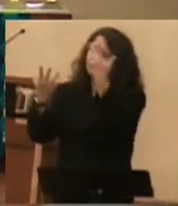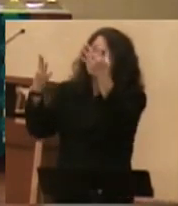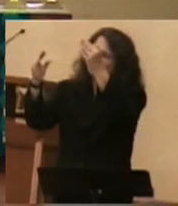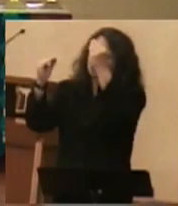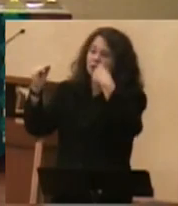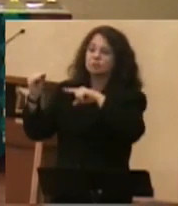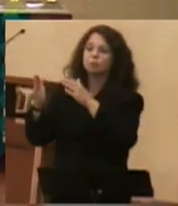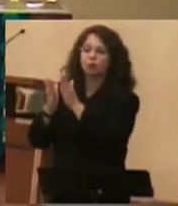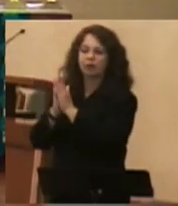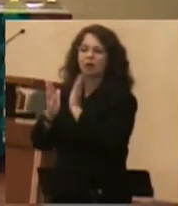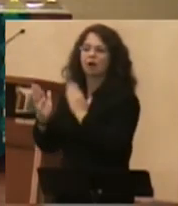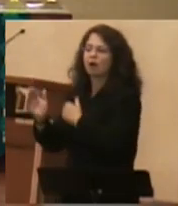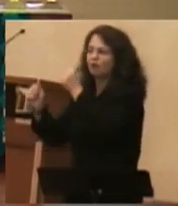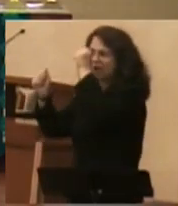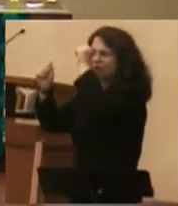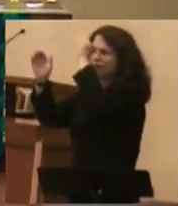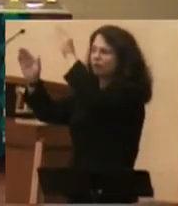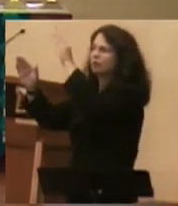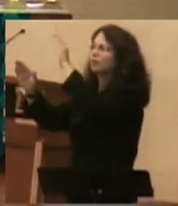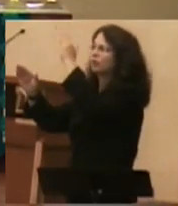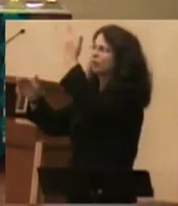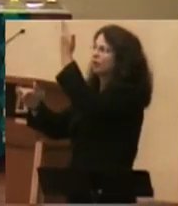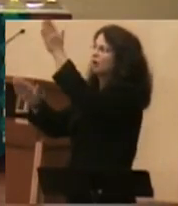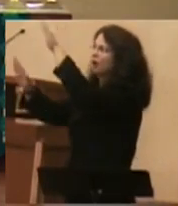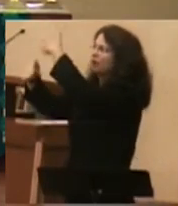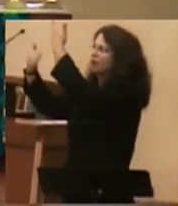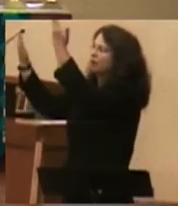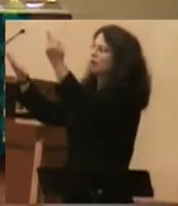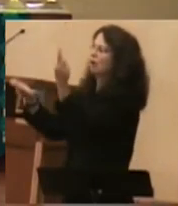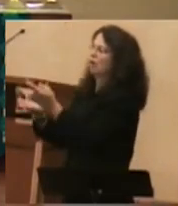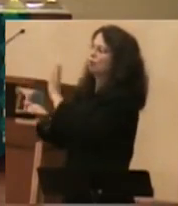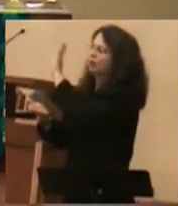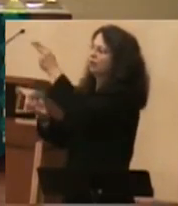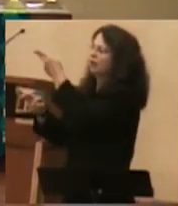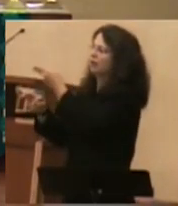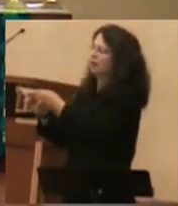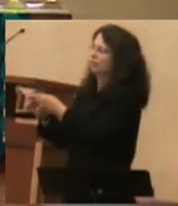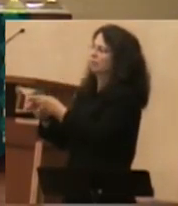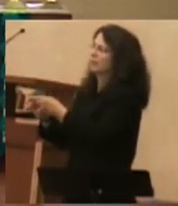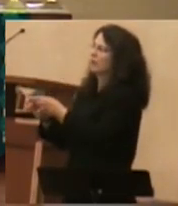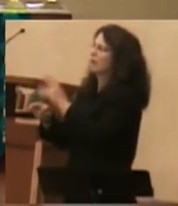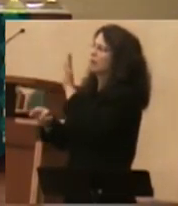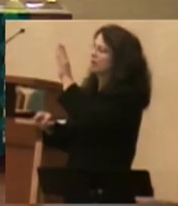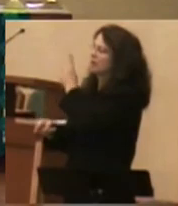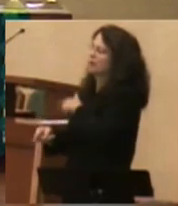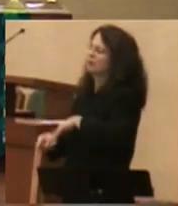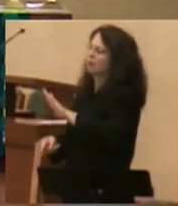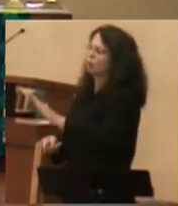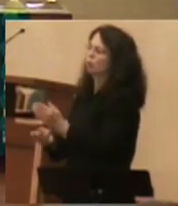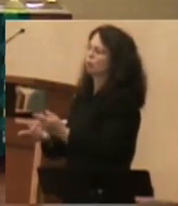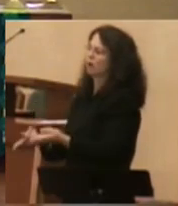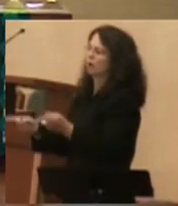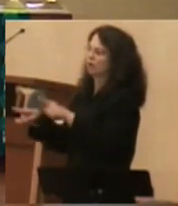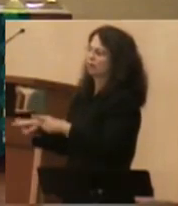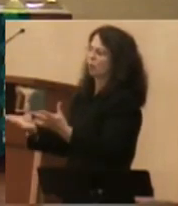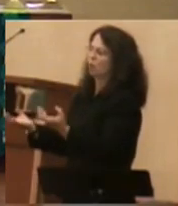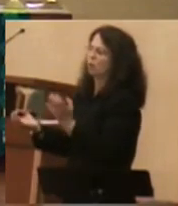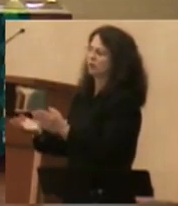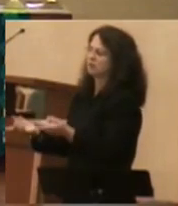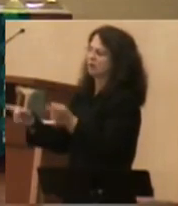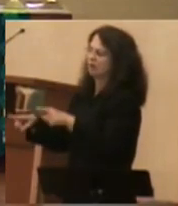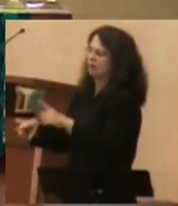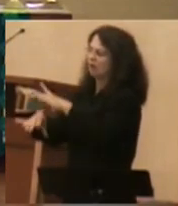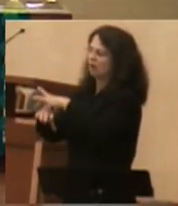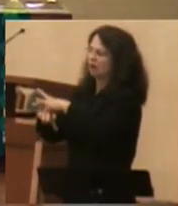pray. Our Father, who art in heaven, hallowed be thy name. Thy kingdom come, thy will